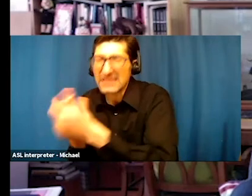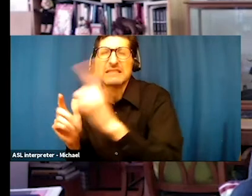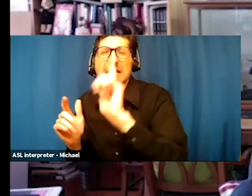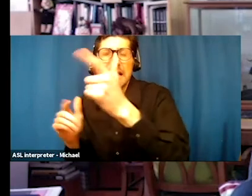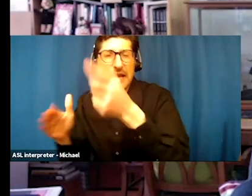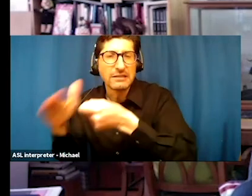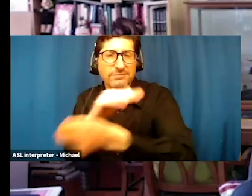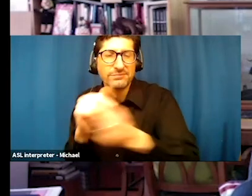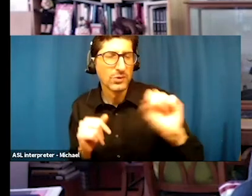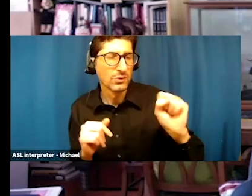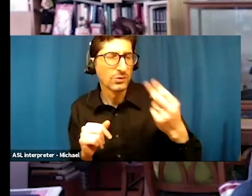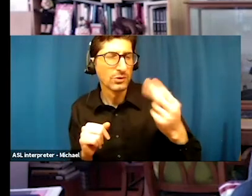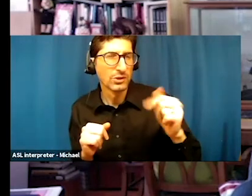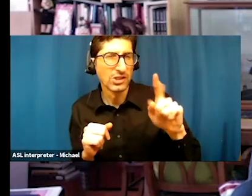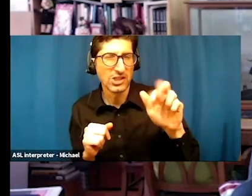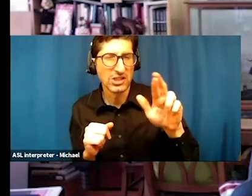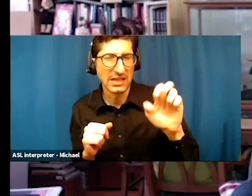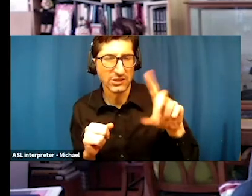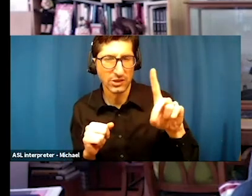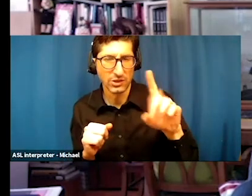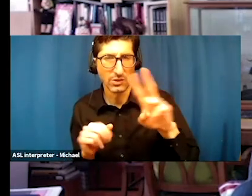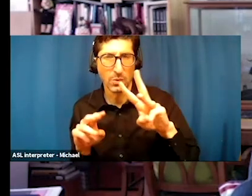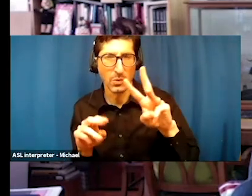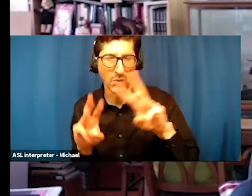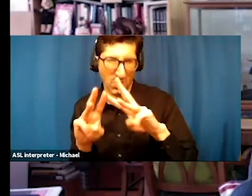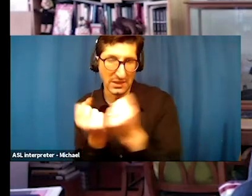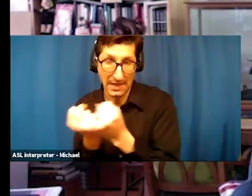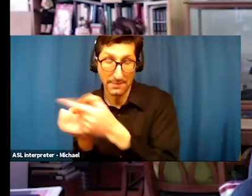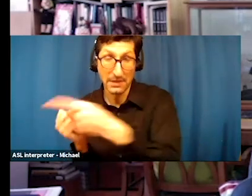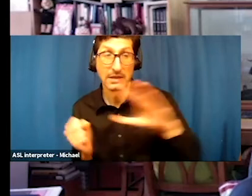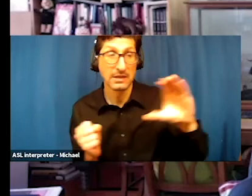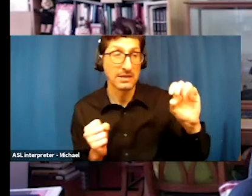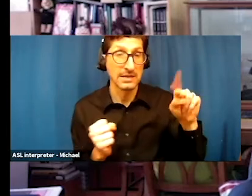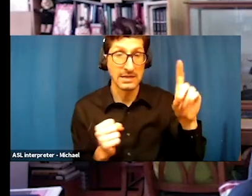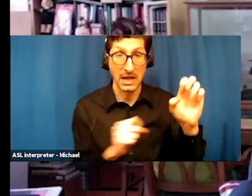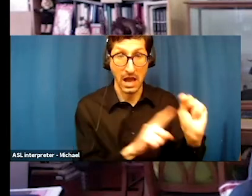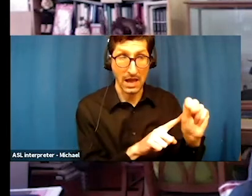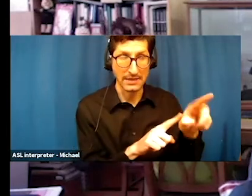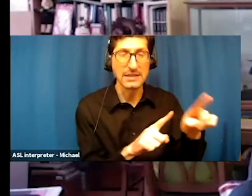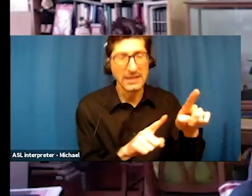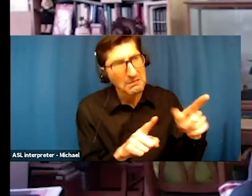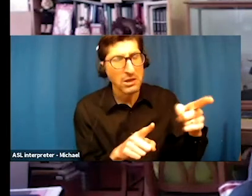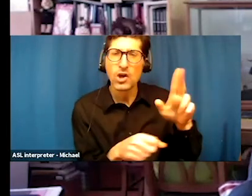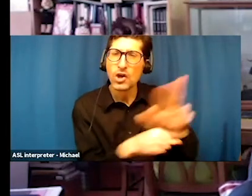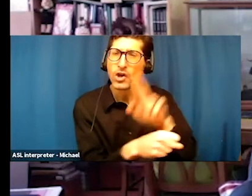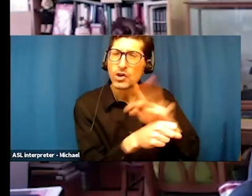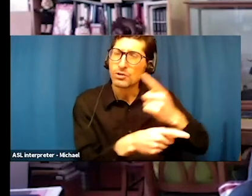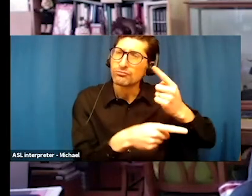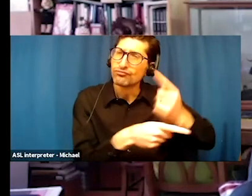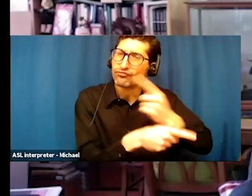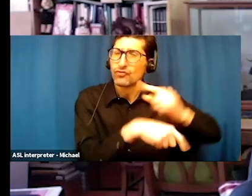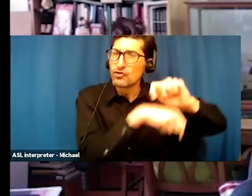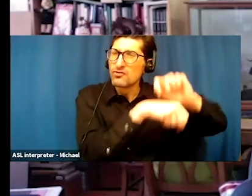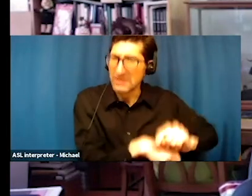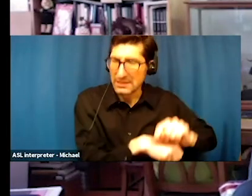considered a breakthrough because it was built around standard elementary school pedagogy, somewhat